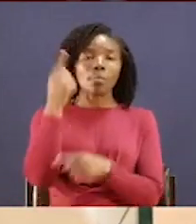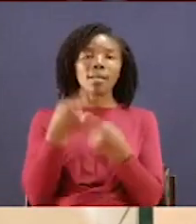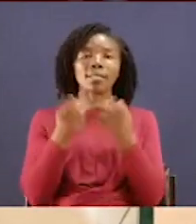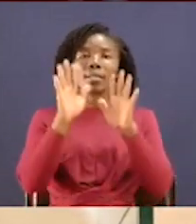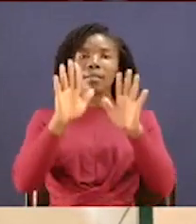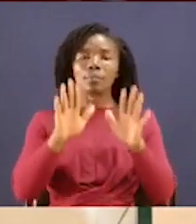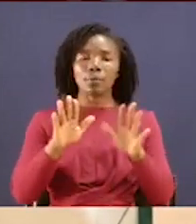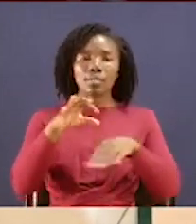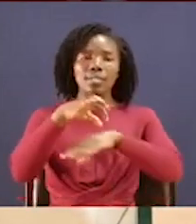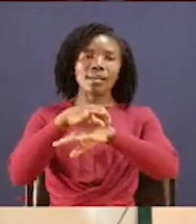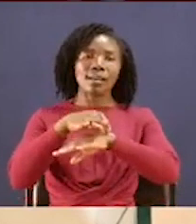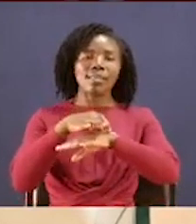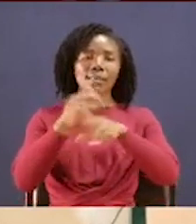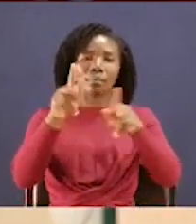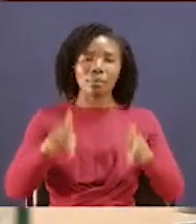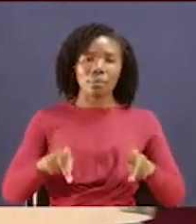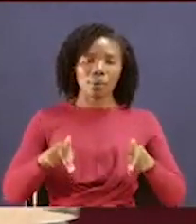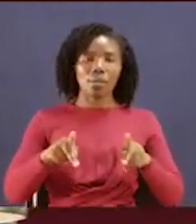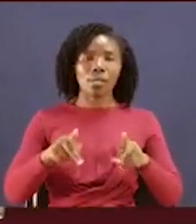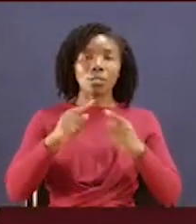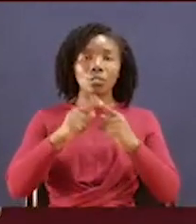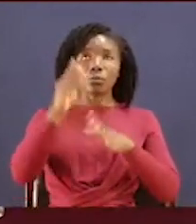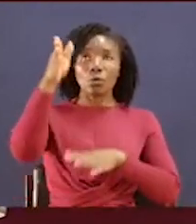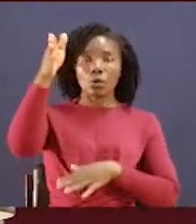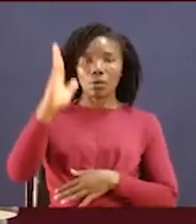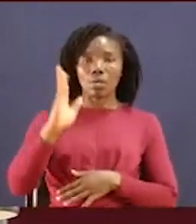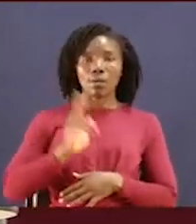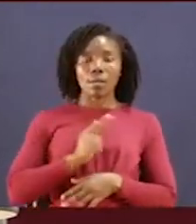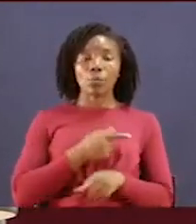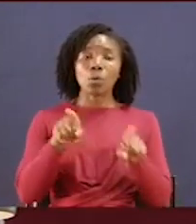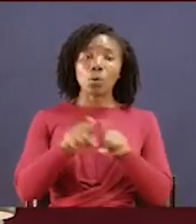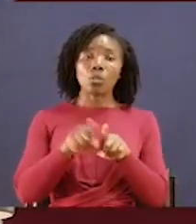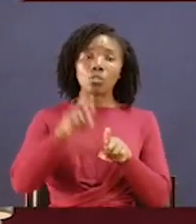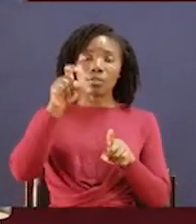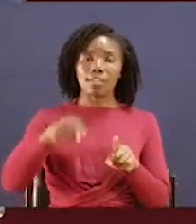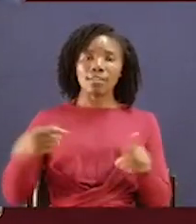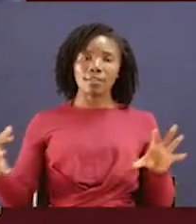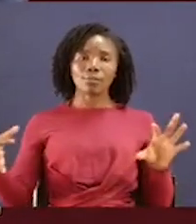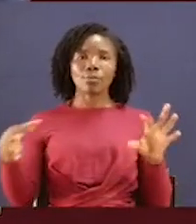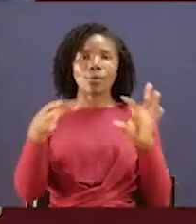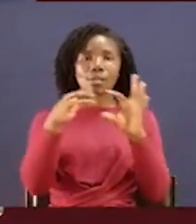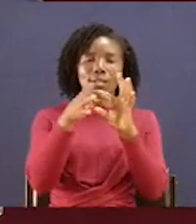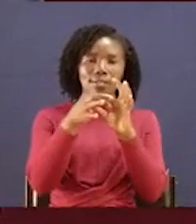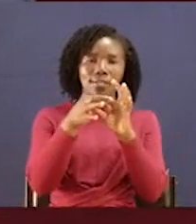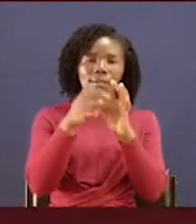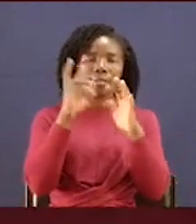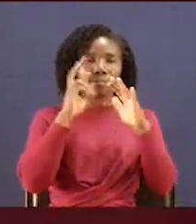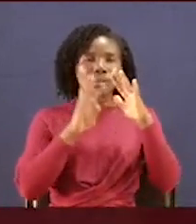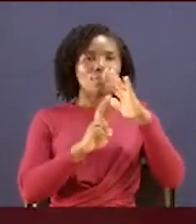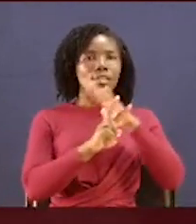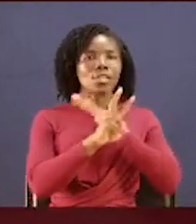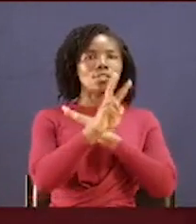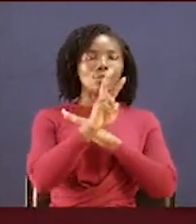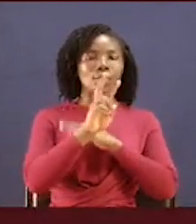planet Earth for God is people. And therefore, also, we should be aligned in terms of vision. And